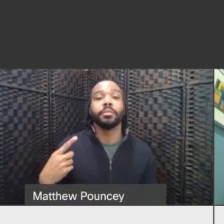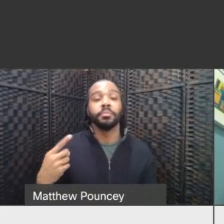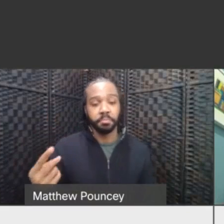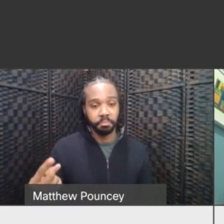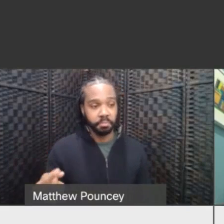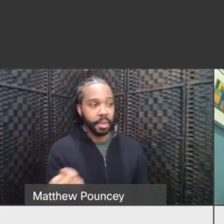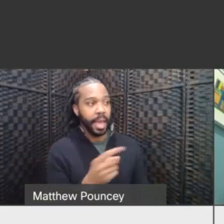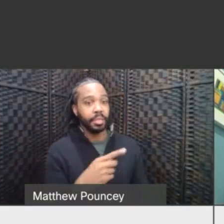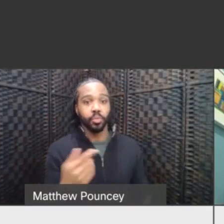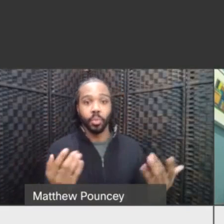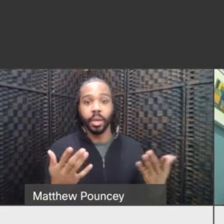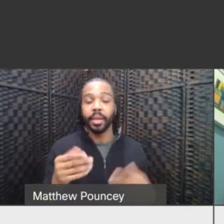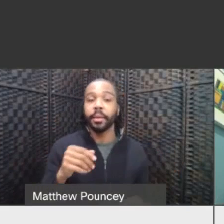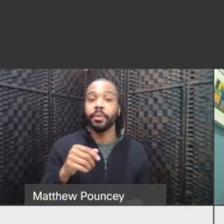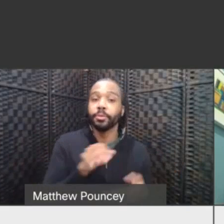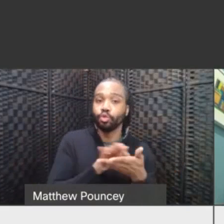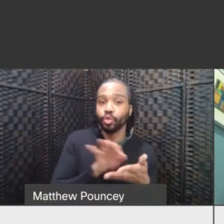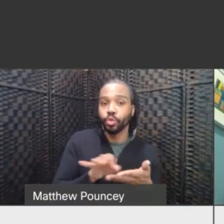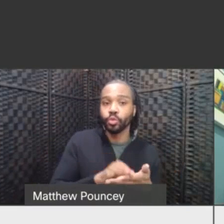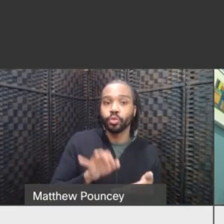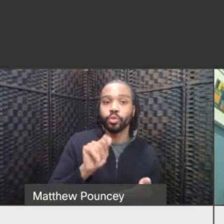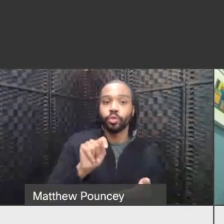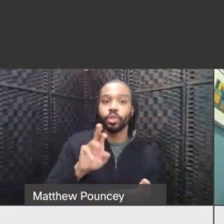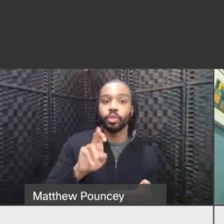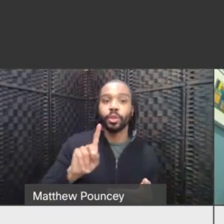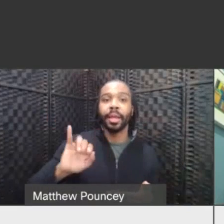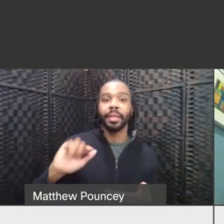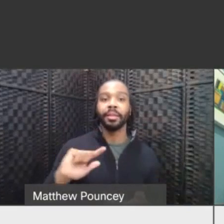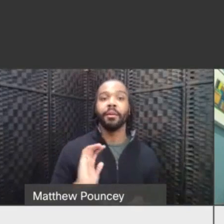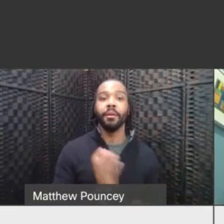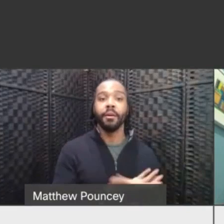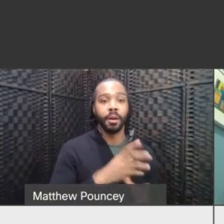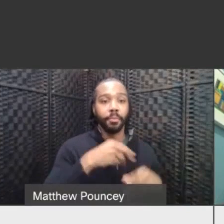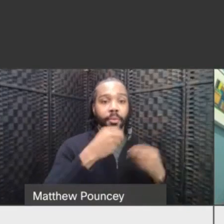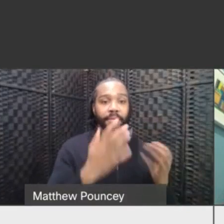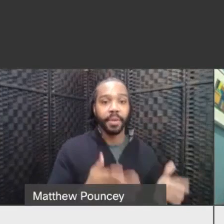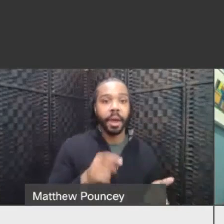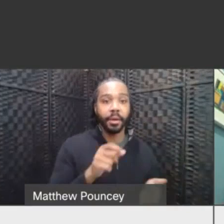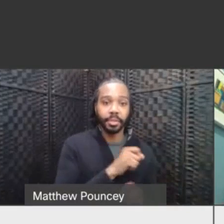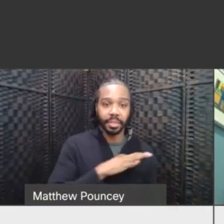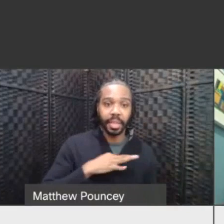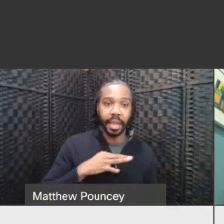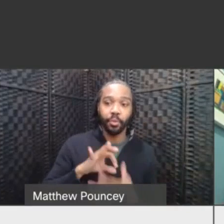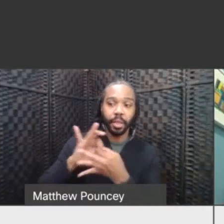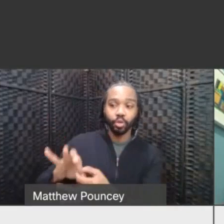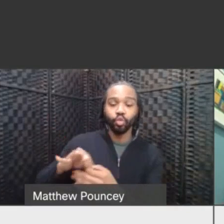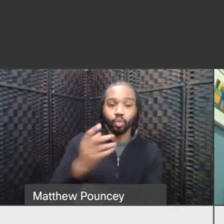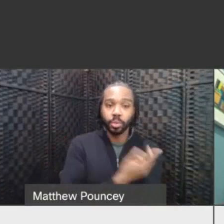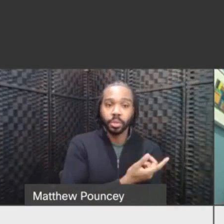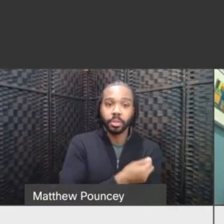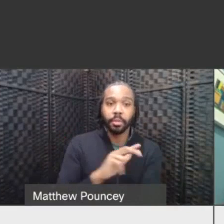tracking provider staff and their status regarding boosters. And my answer at that time